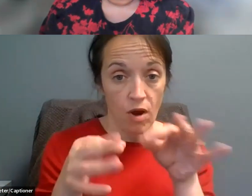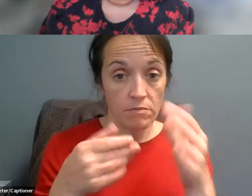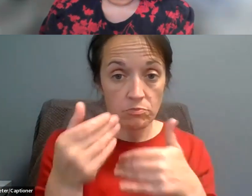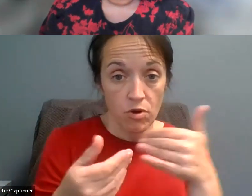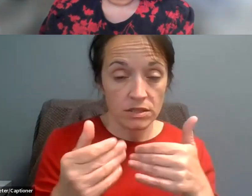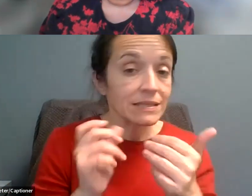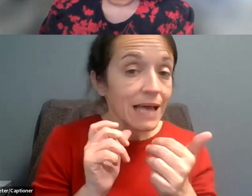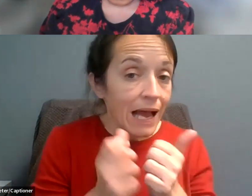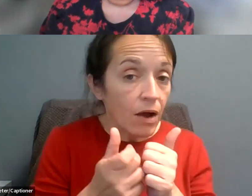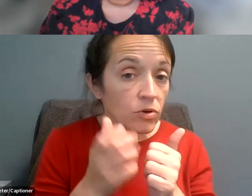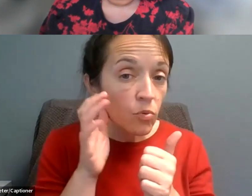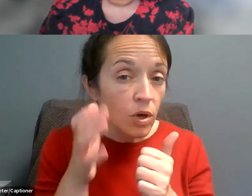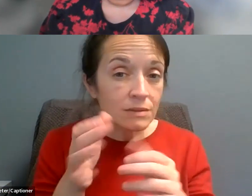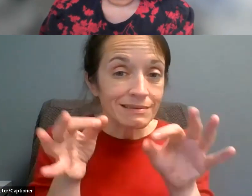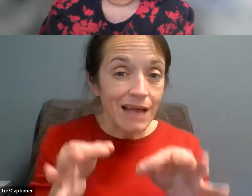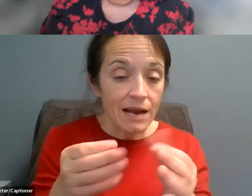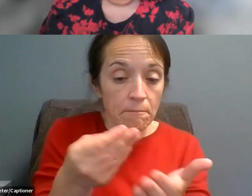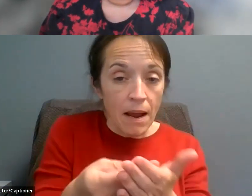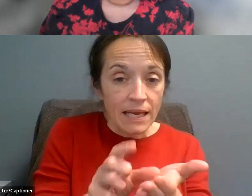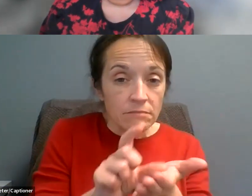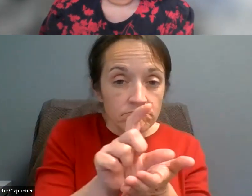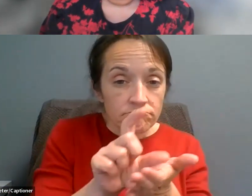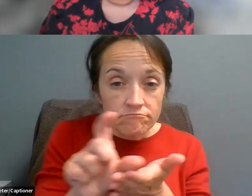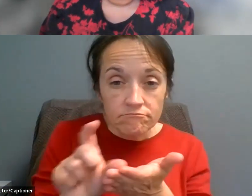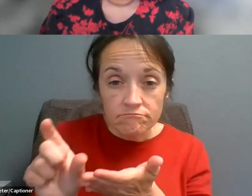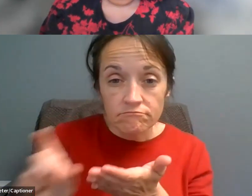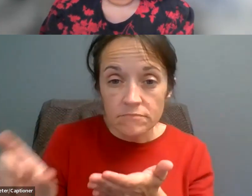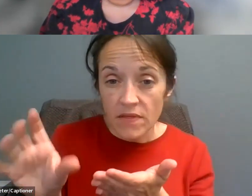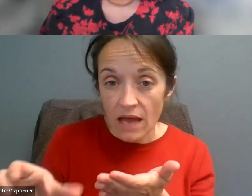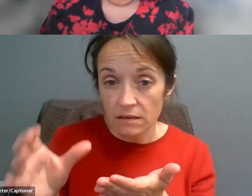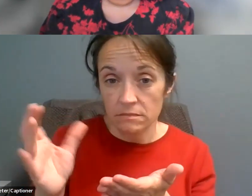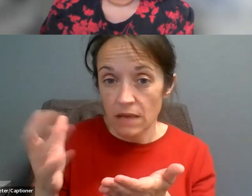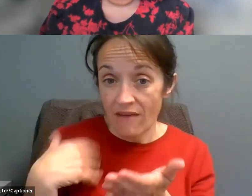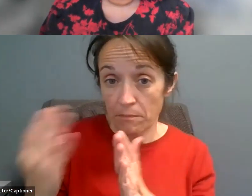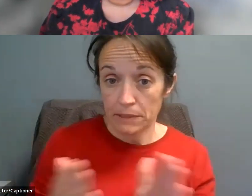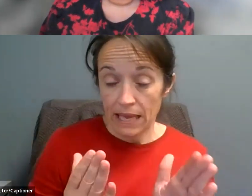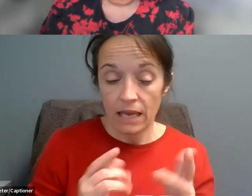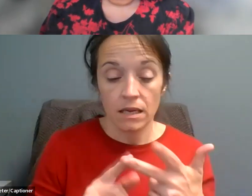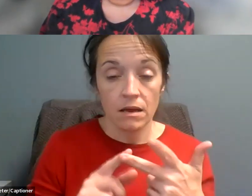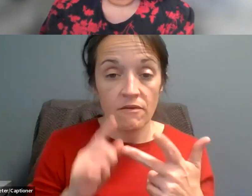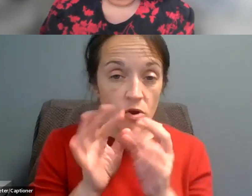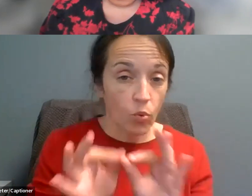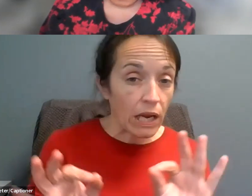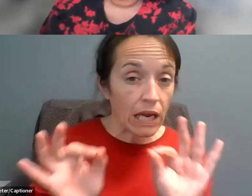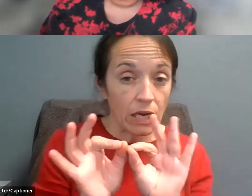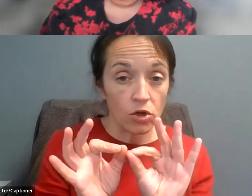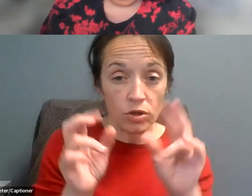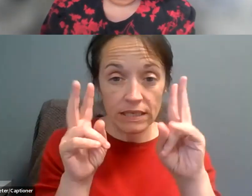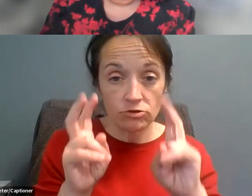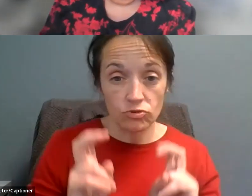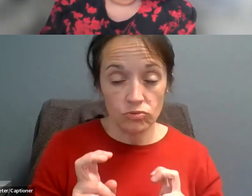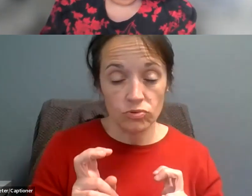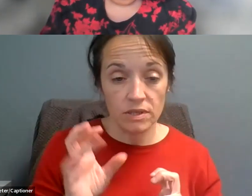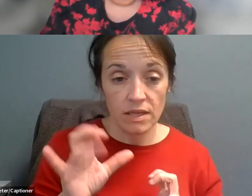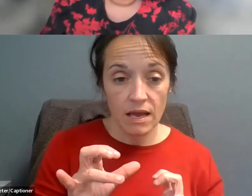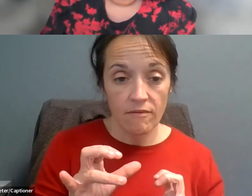to guide resource allocation and programming decisions? For the critical issues, in addition